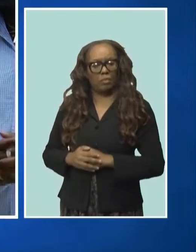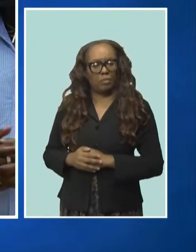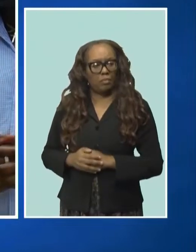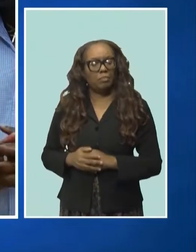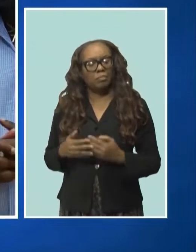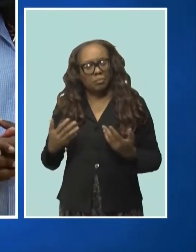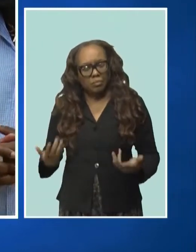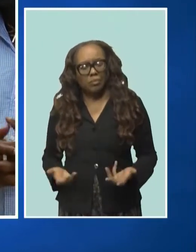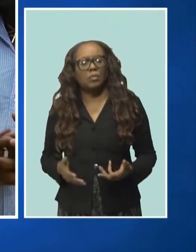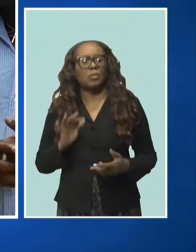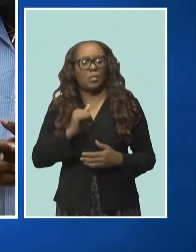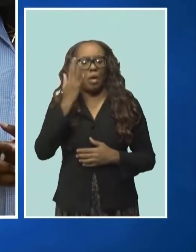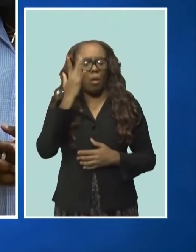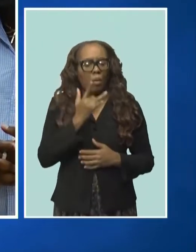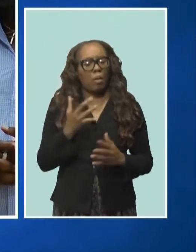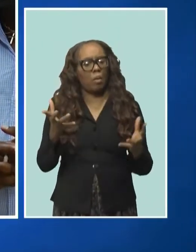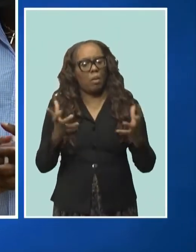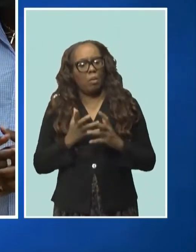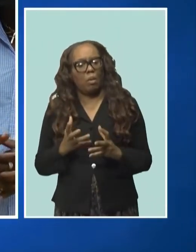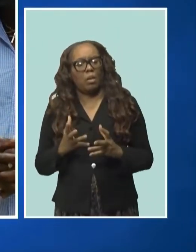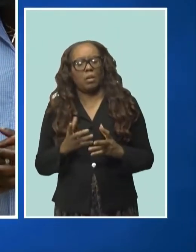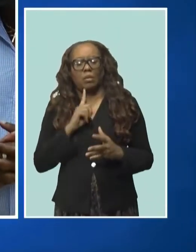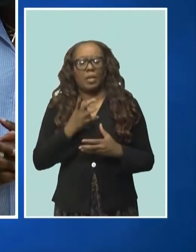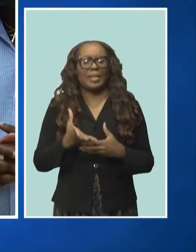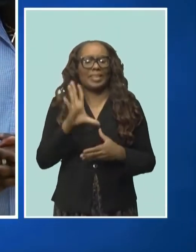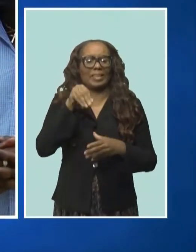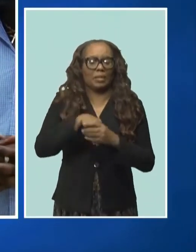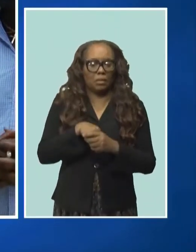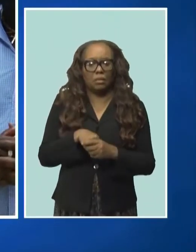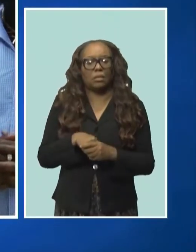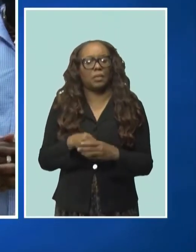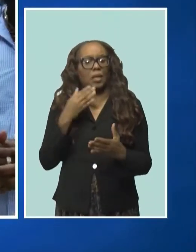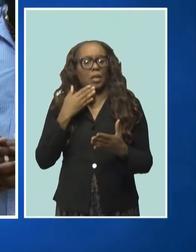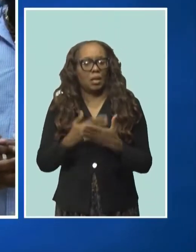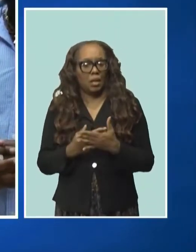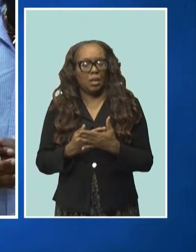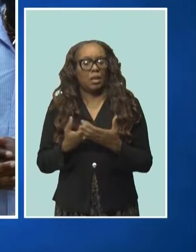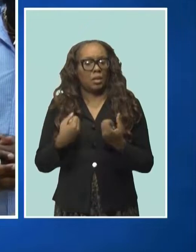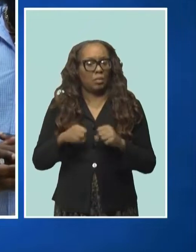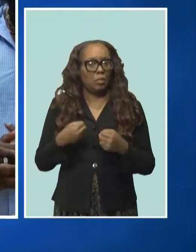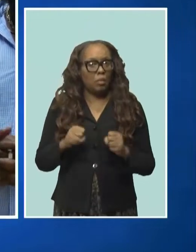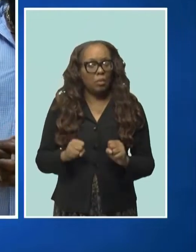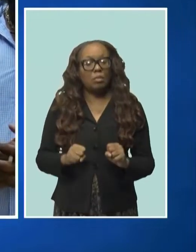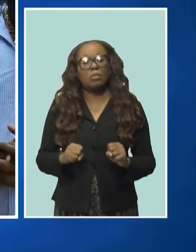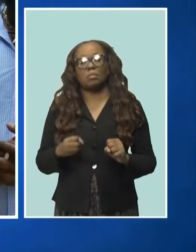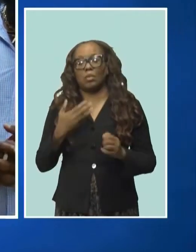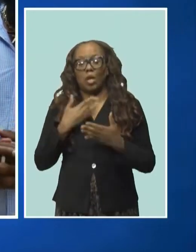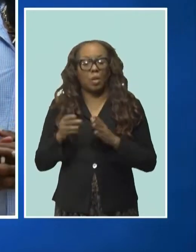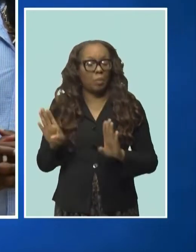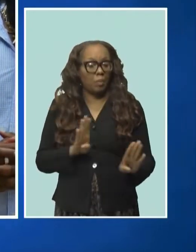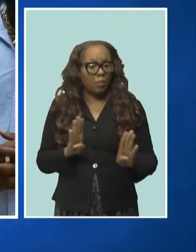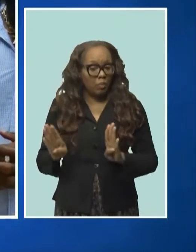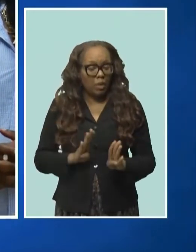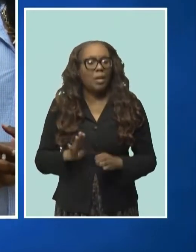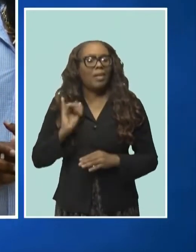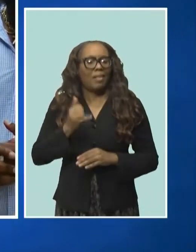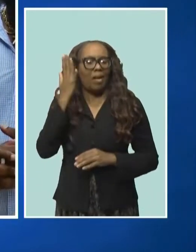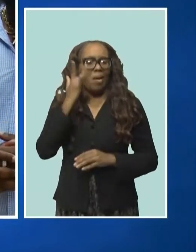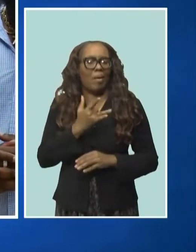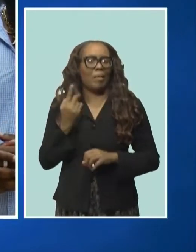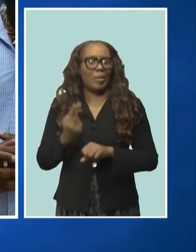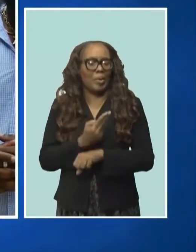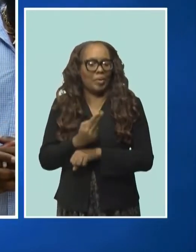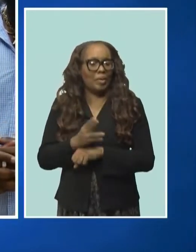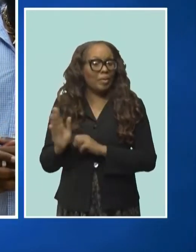yourself involved in any issues. We're not only utilizing cricket as a vehicle, but we're also